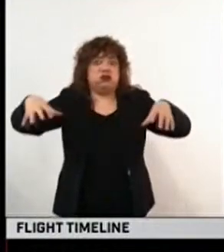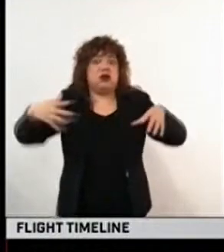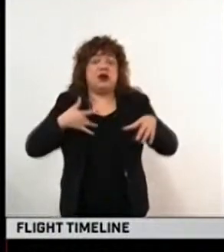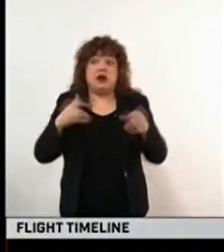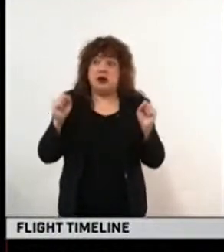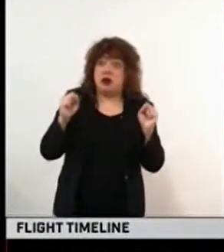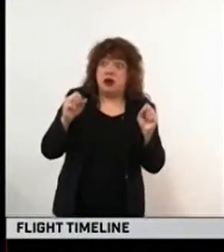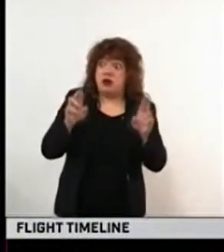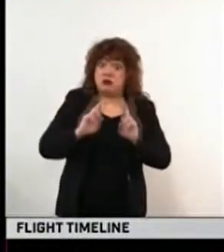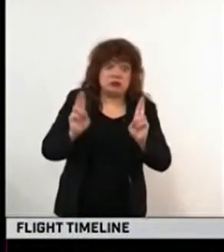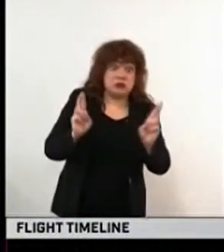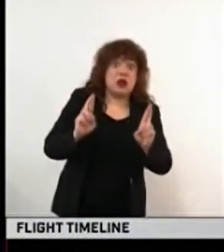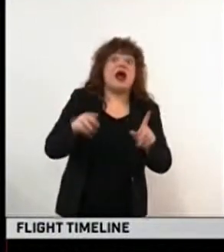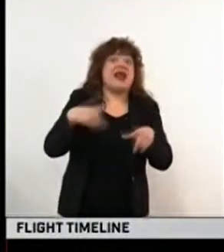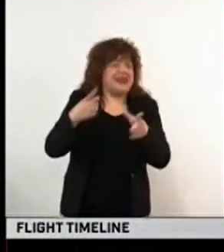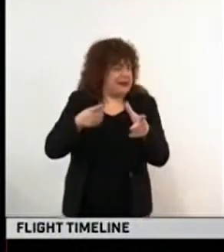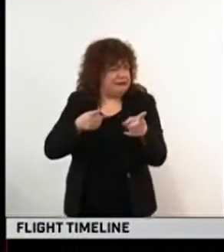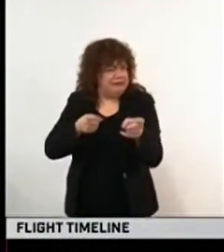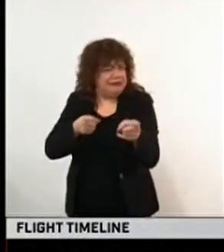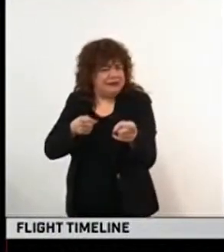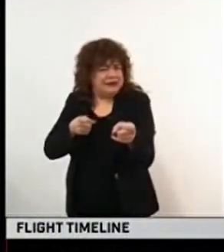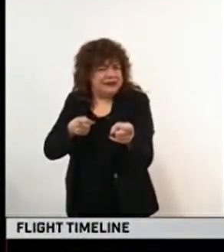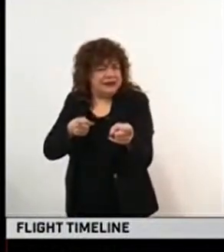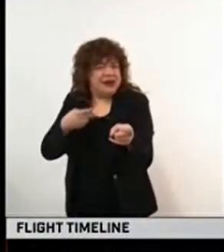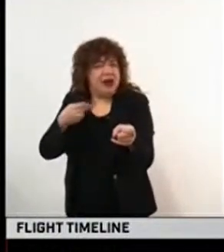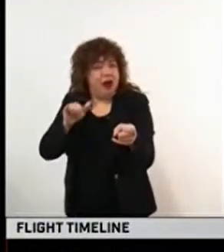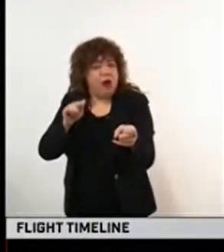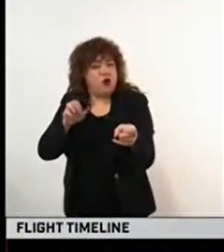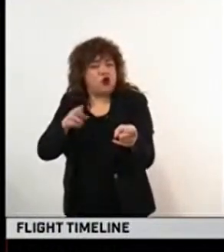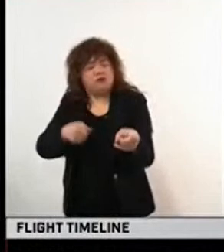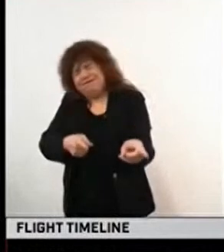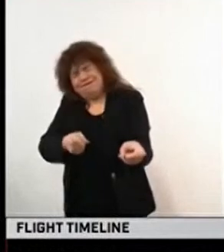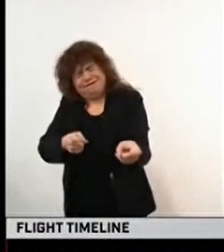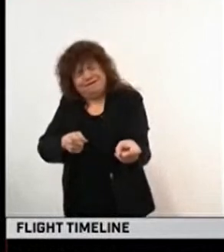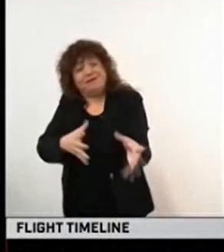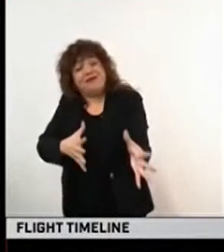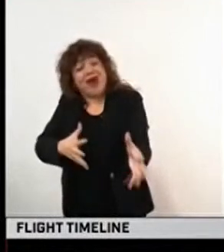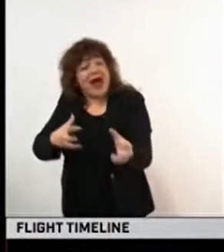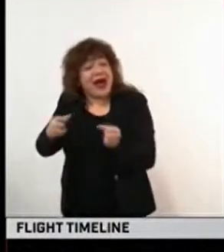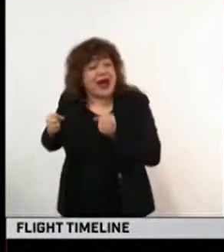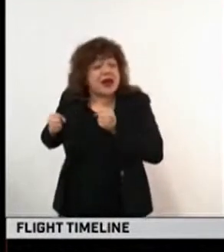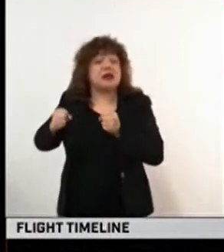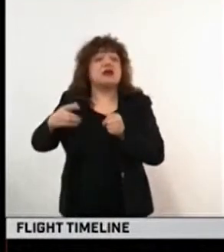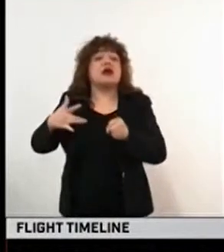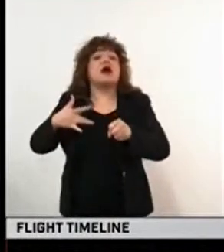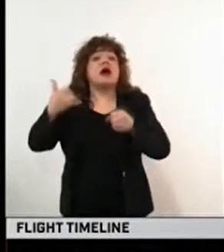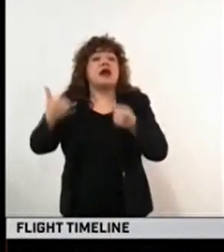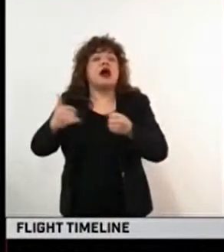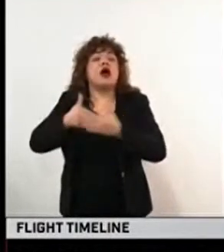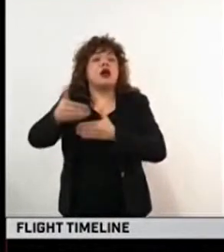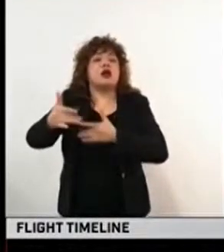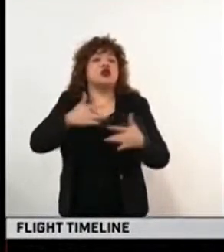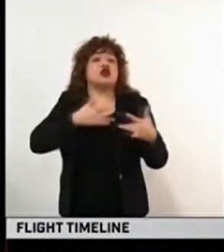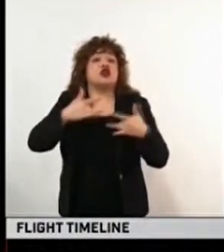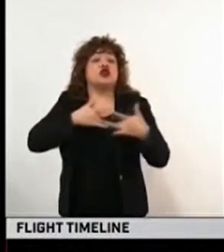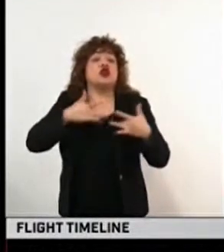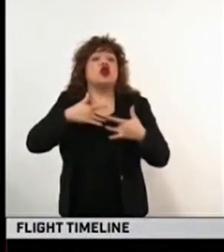into hypersonic speeds, where we have to take in consideration thermal effects as well as other flow dynamic effects as